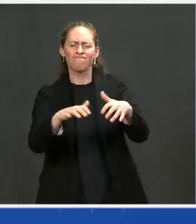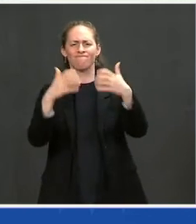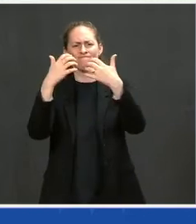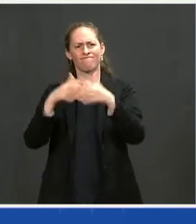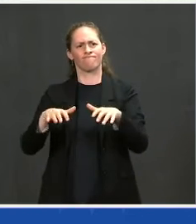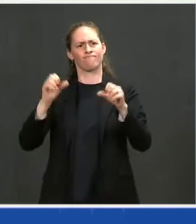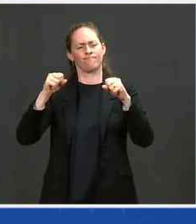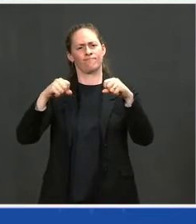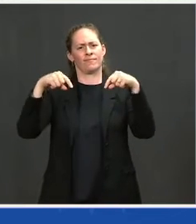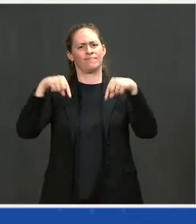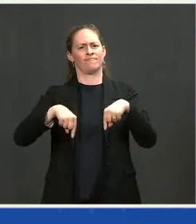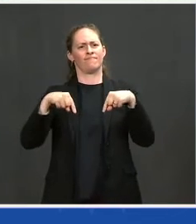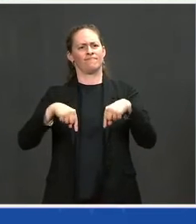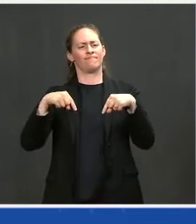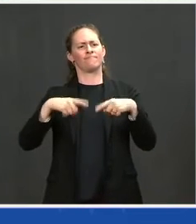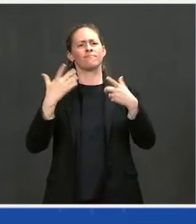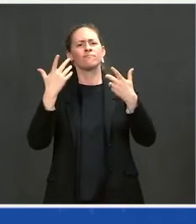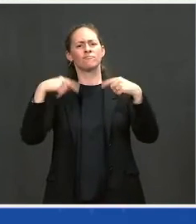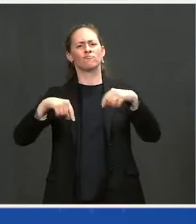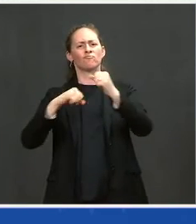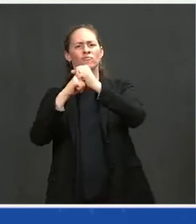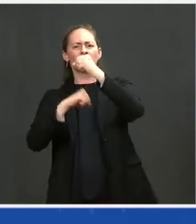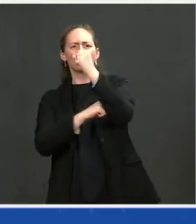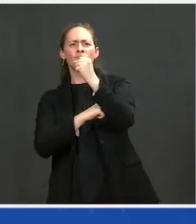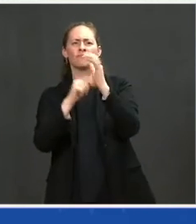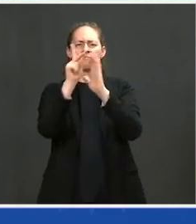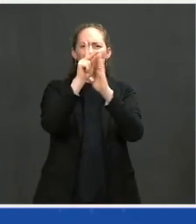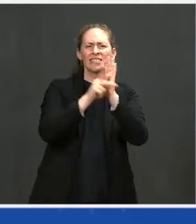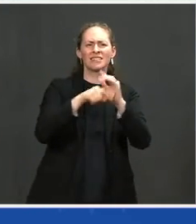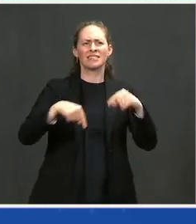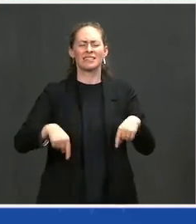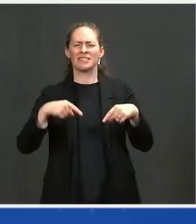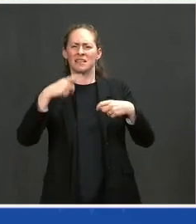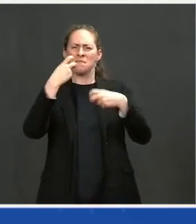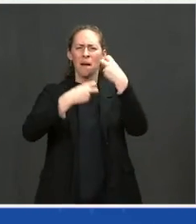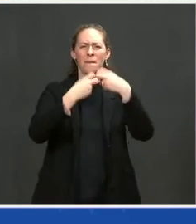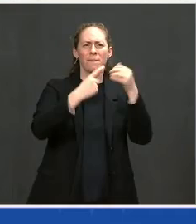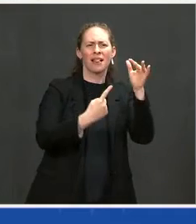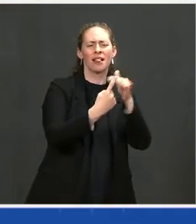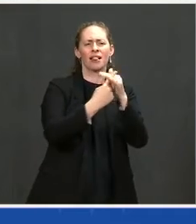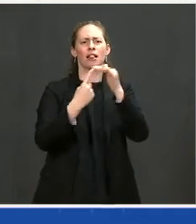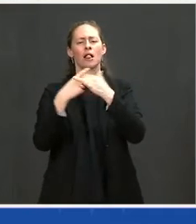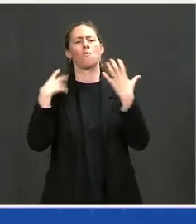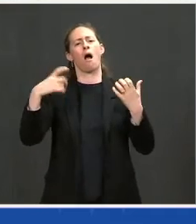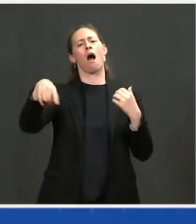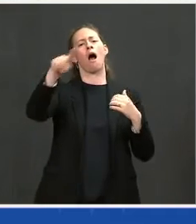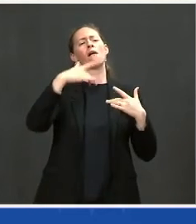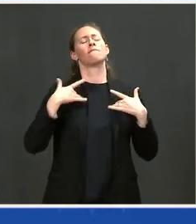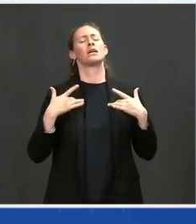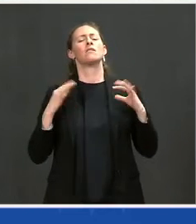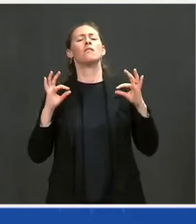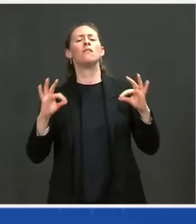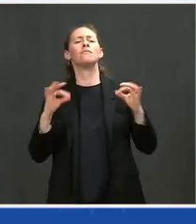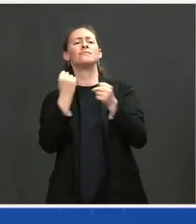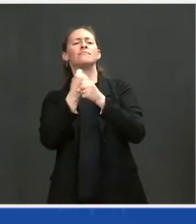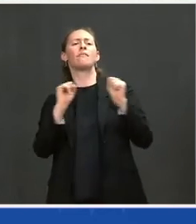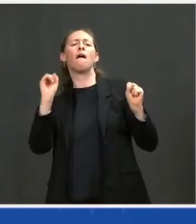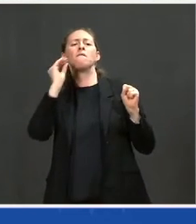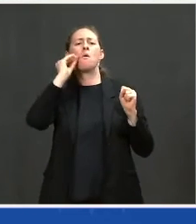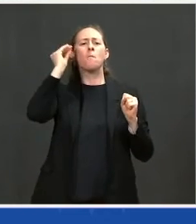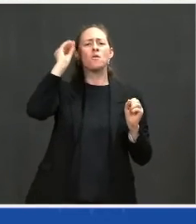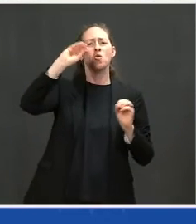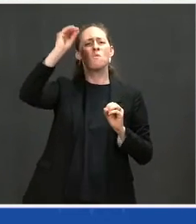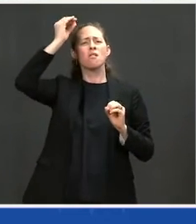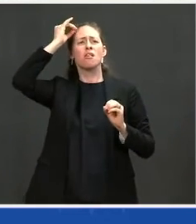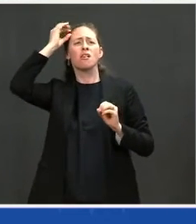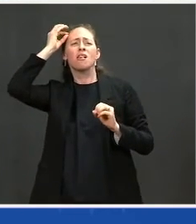mind so they can go to bed at night and not stare at the ceiling wondering whether they lost their health insurance, whether they're going to